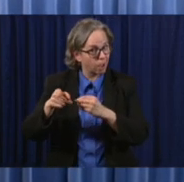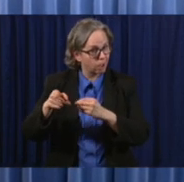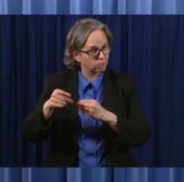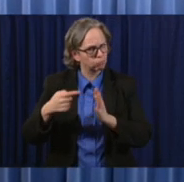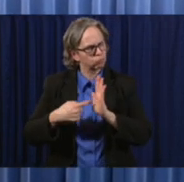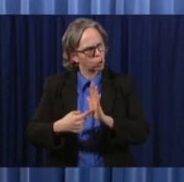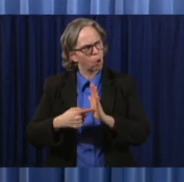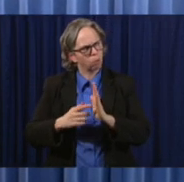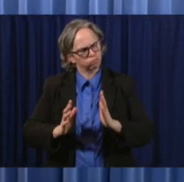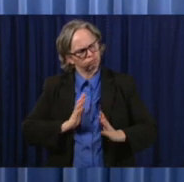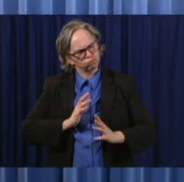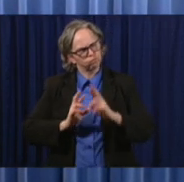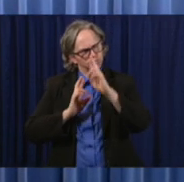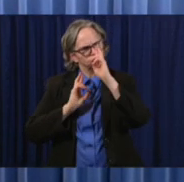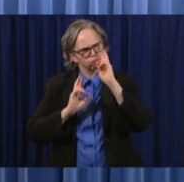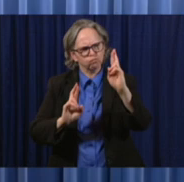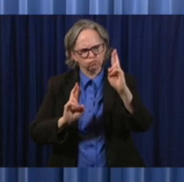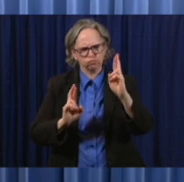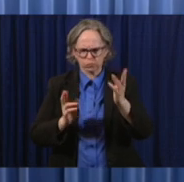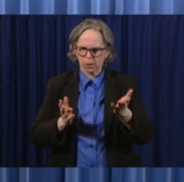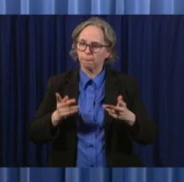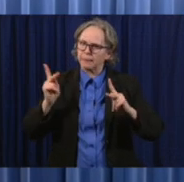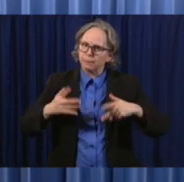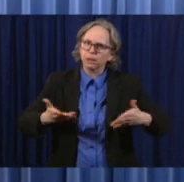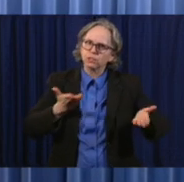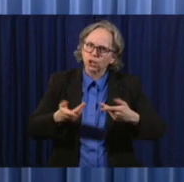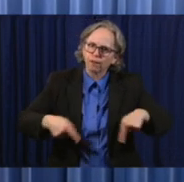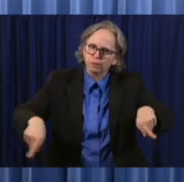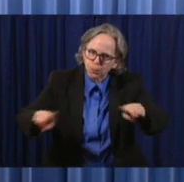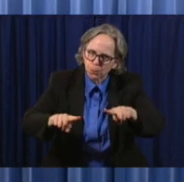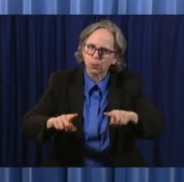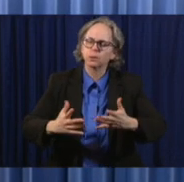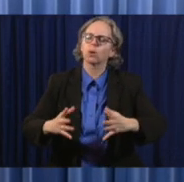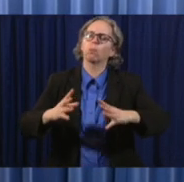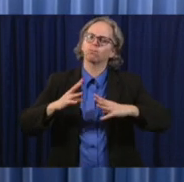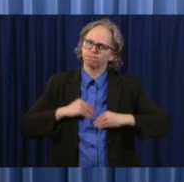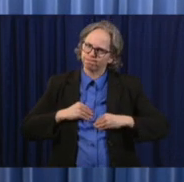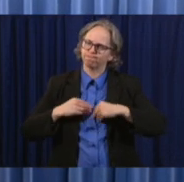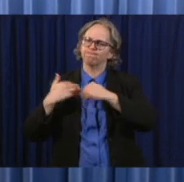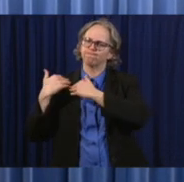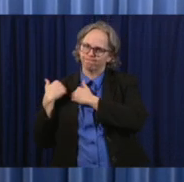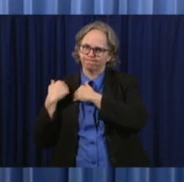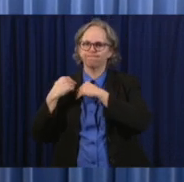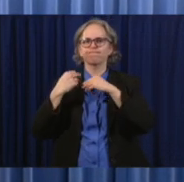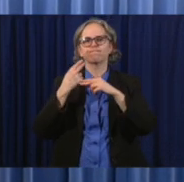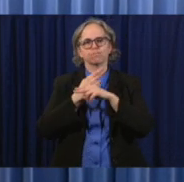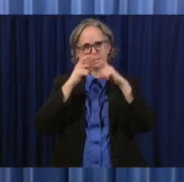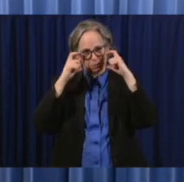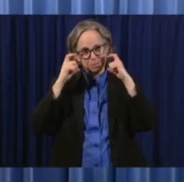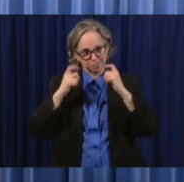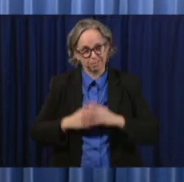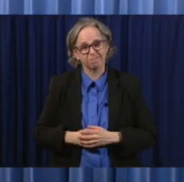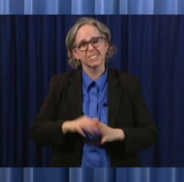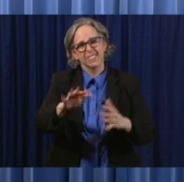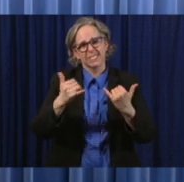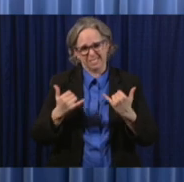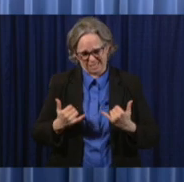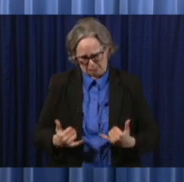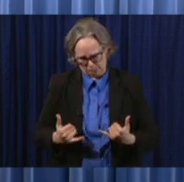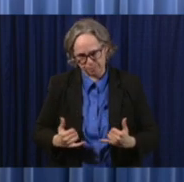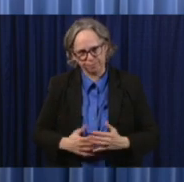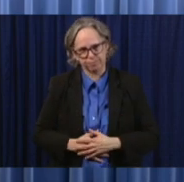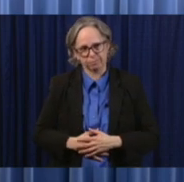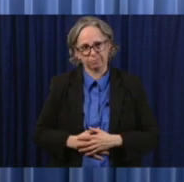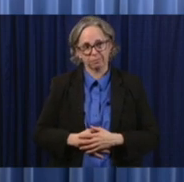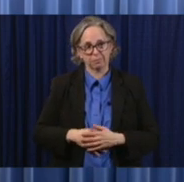you in the restaurant as well. So I would like now see if the director